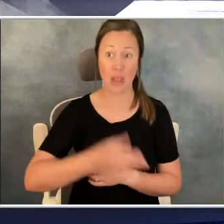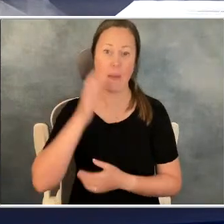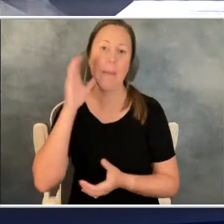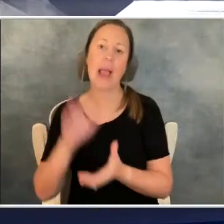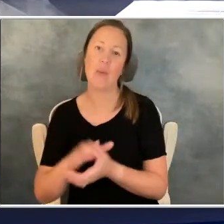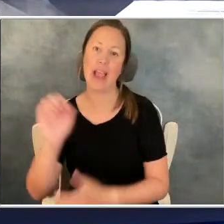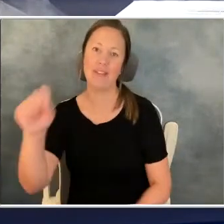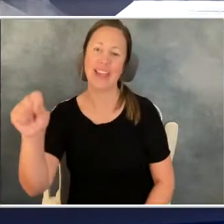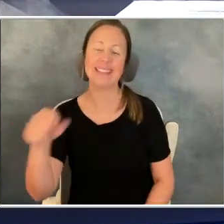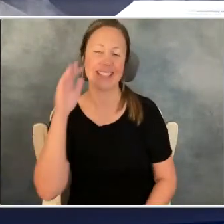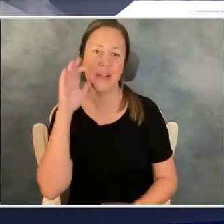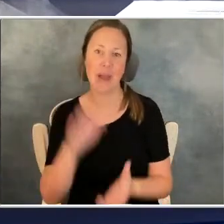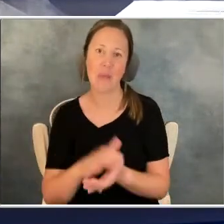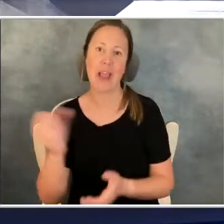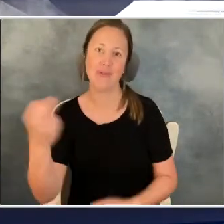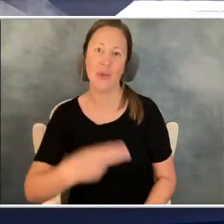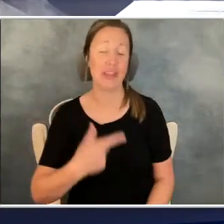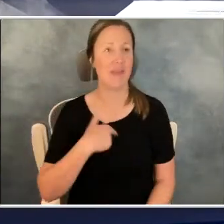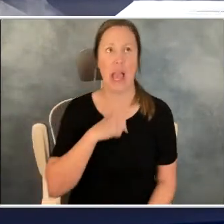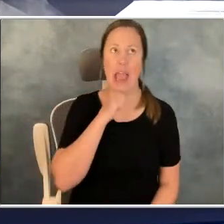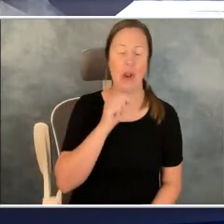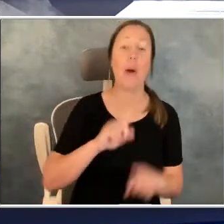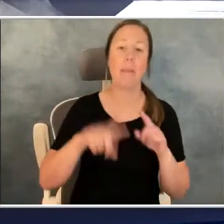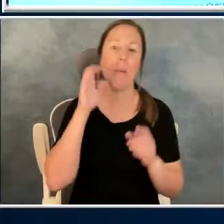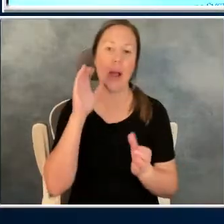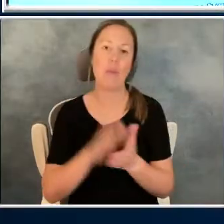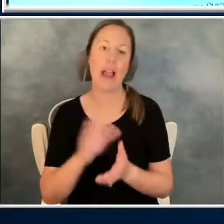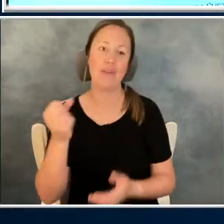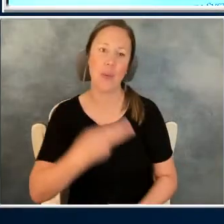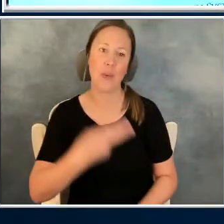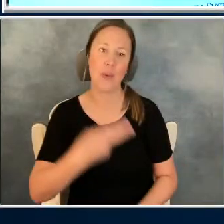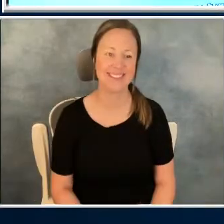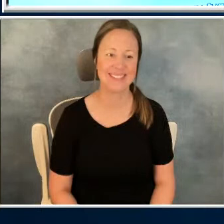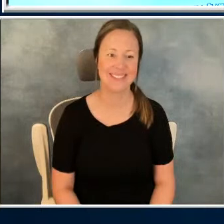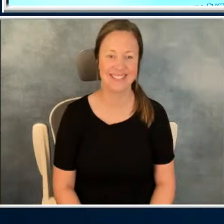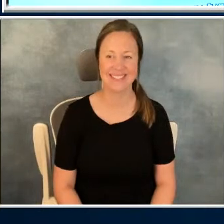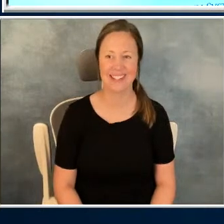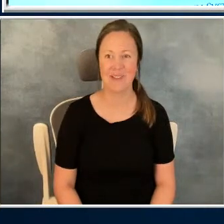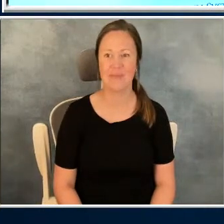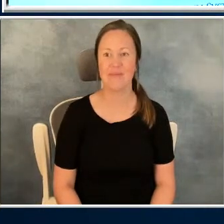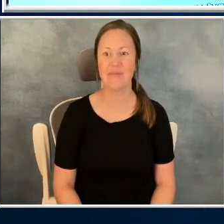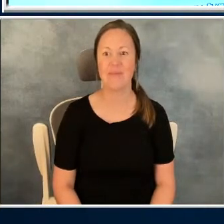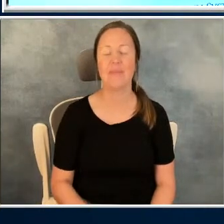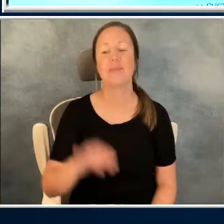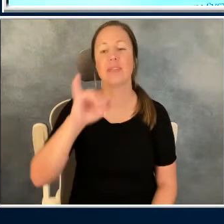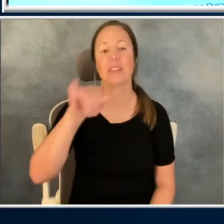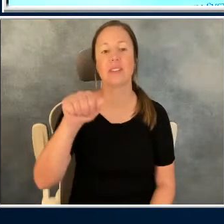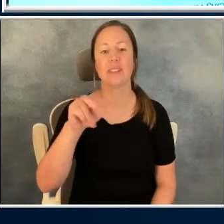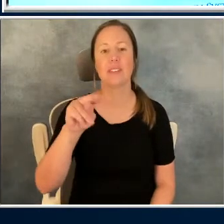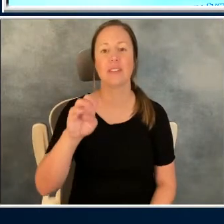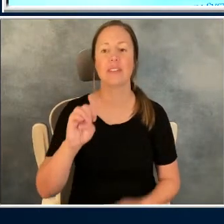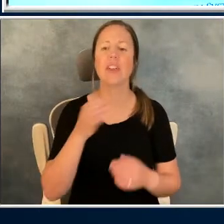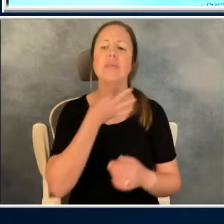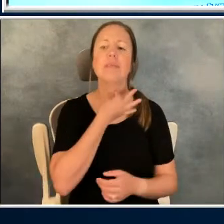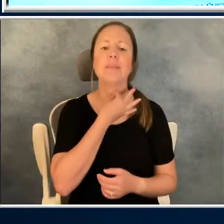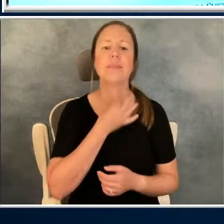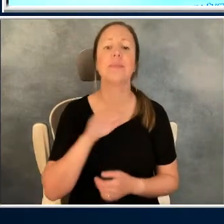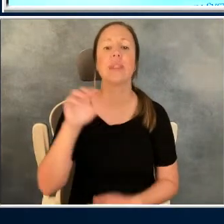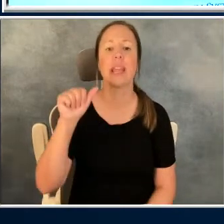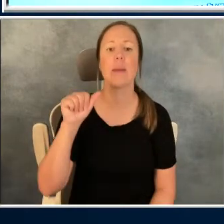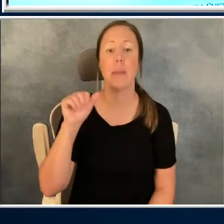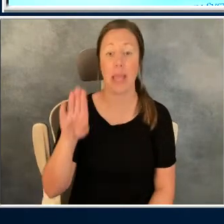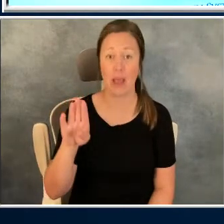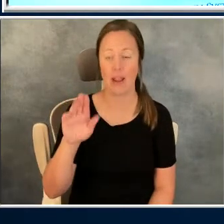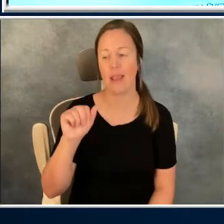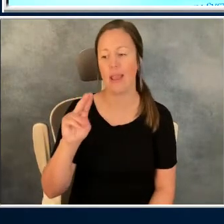I do not, though. Yeah, I may not be that good. Go ahead, Alexis. Got a text from someone named Jane who wants to know if antibiotics are the